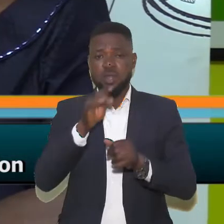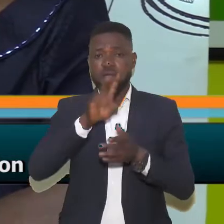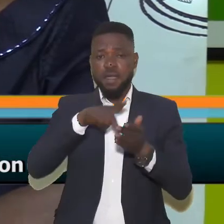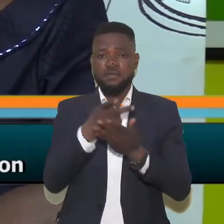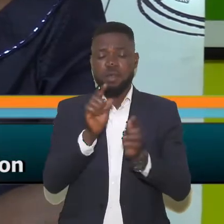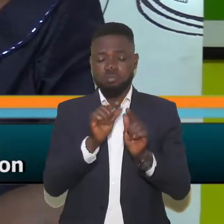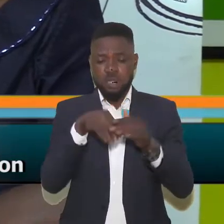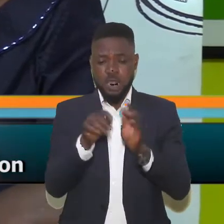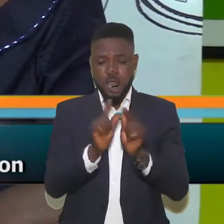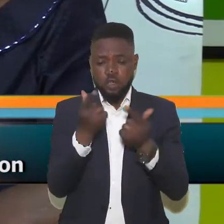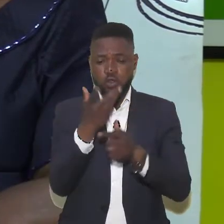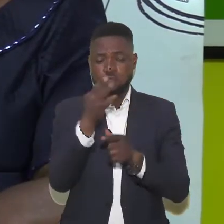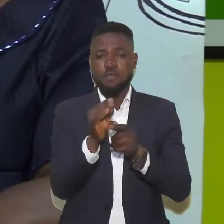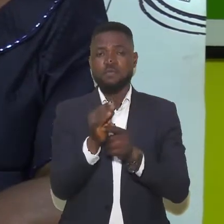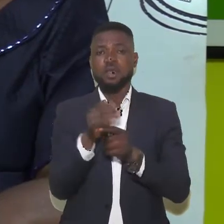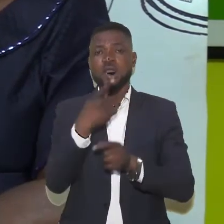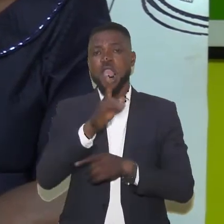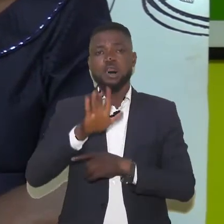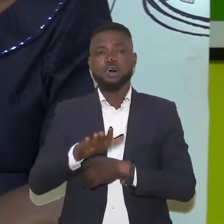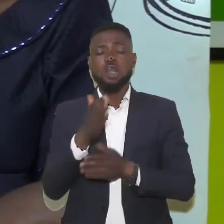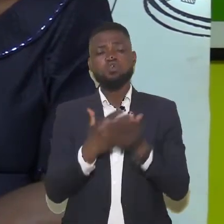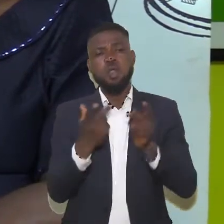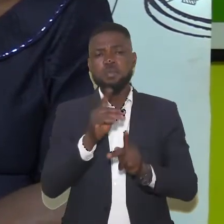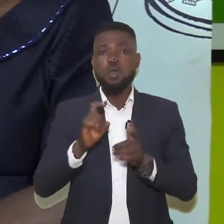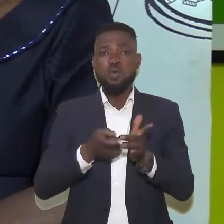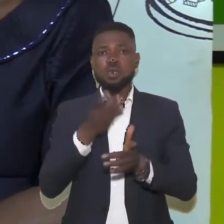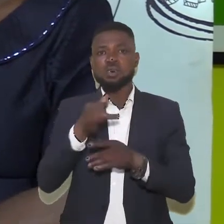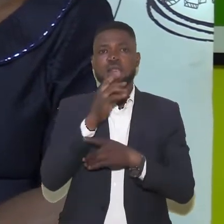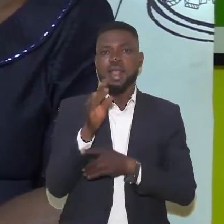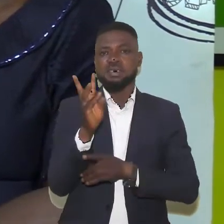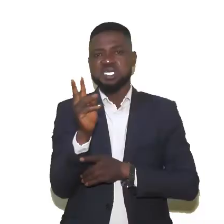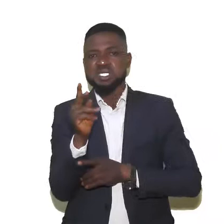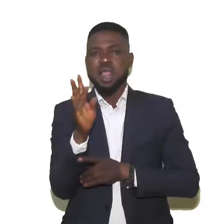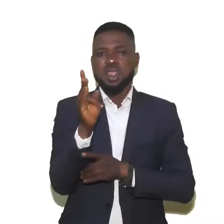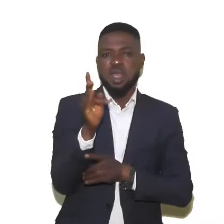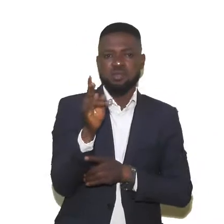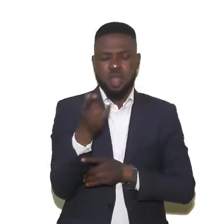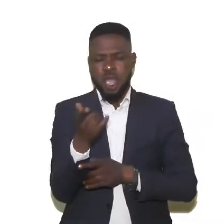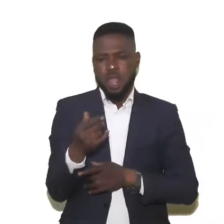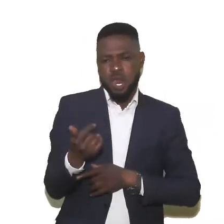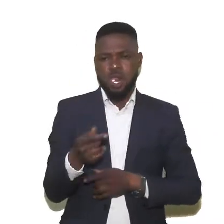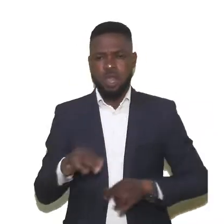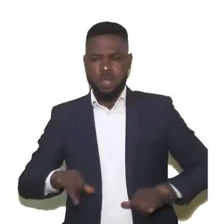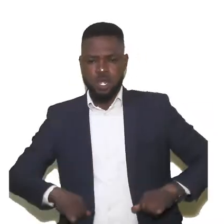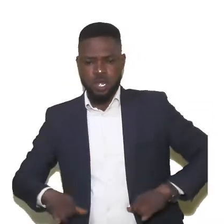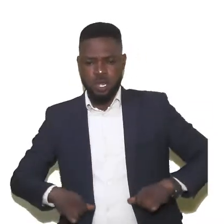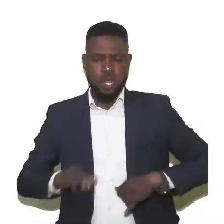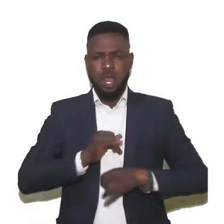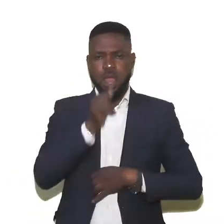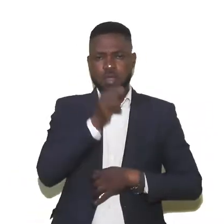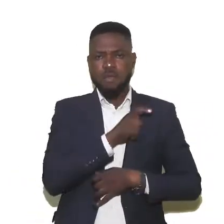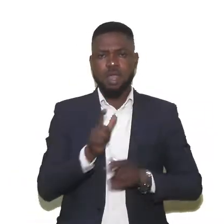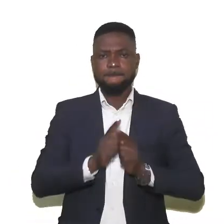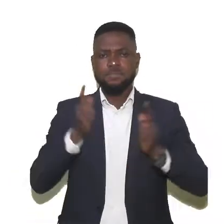a child. Good. Thank you for clarifying that, because some people, once they are 16, 17, you know how teenagers, I'm a